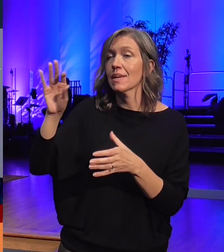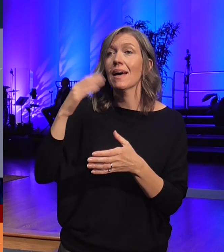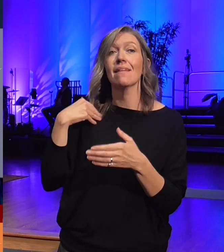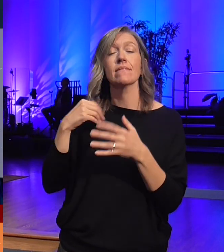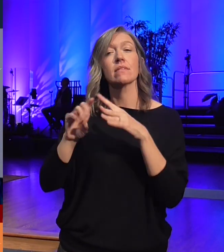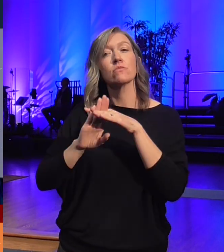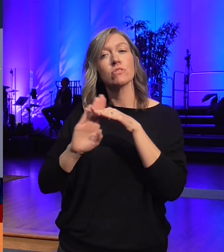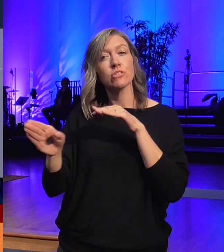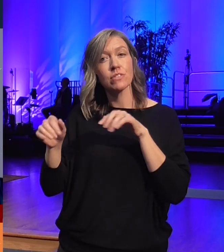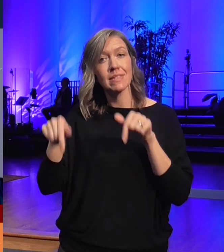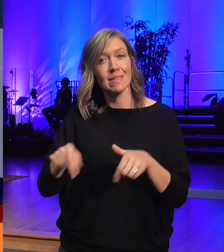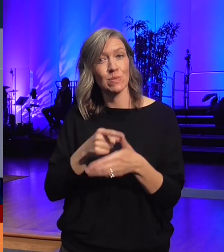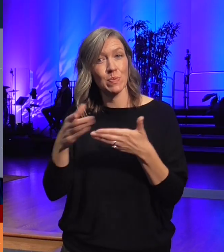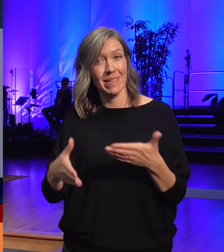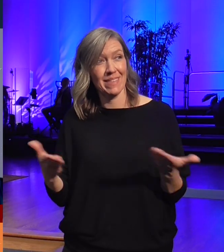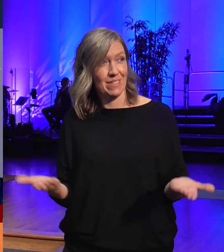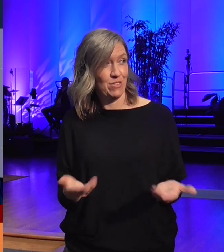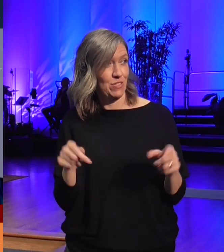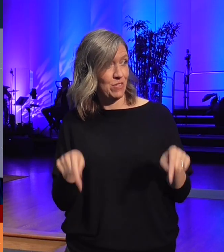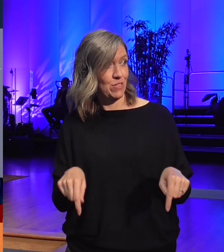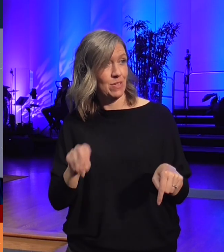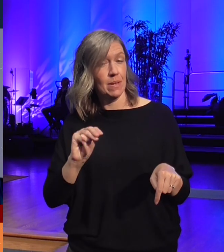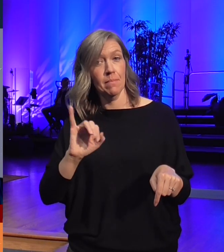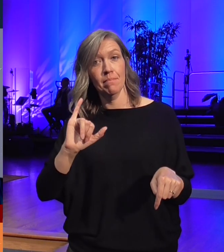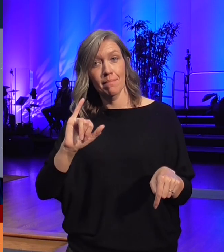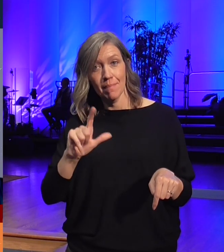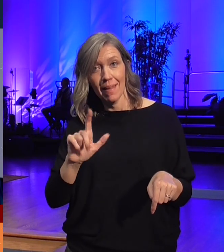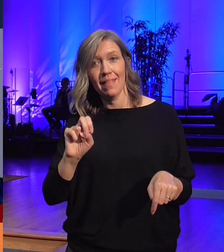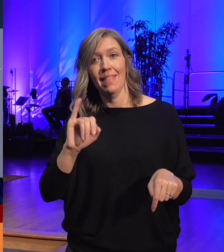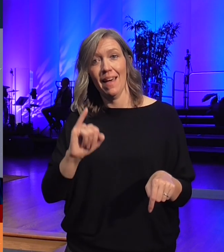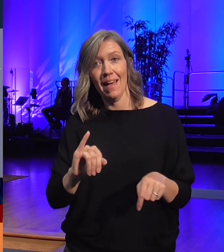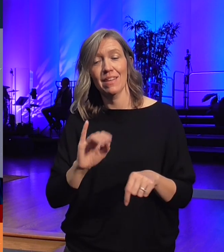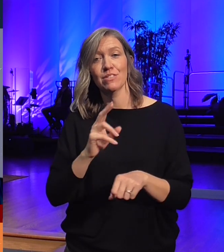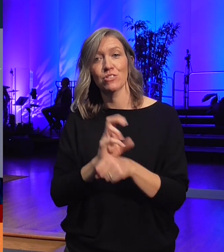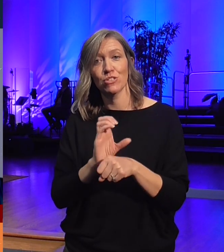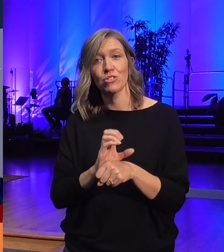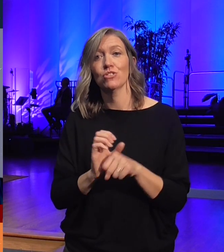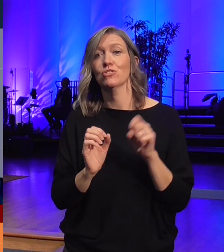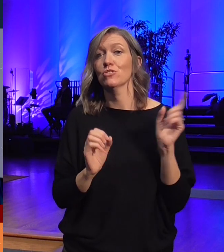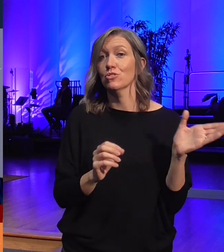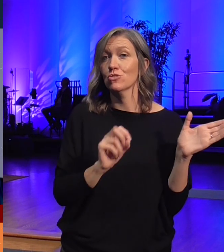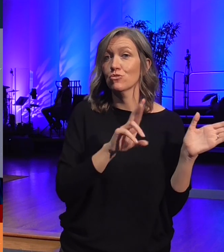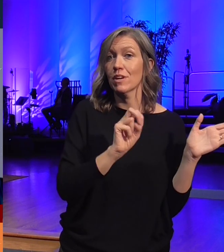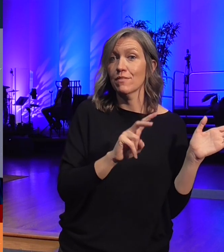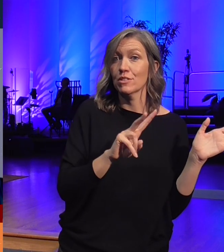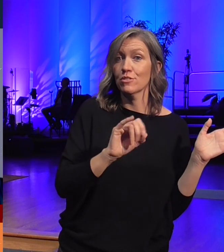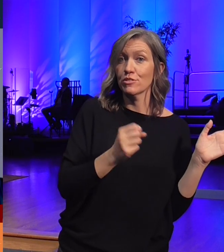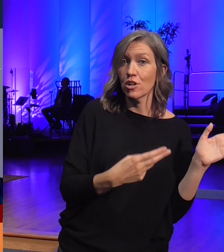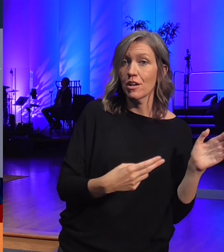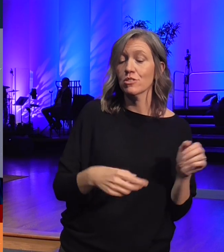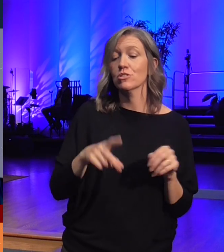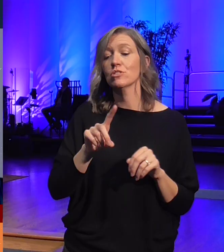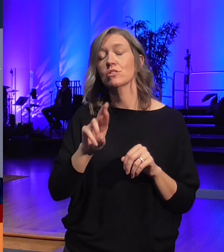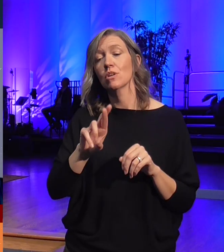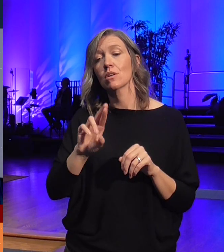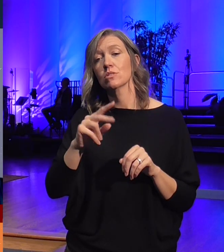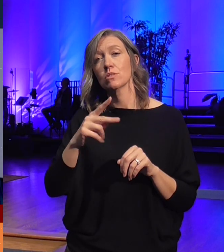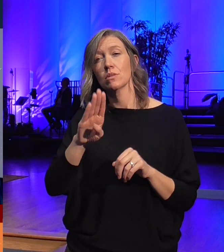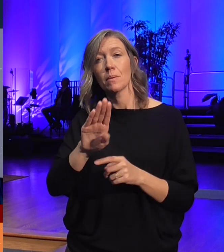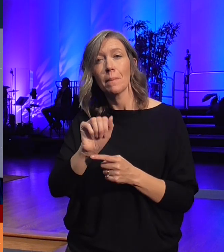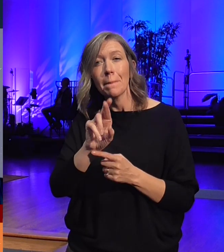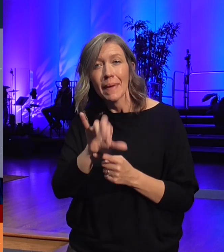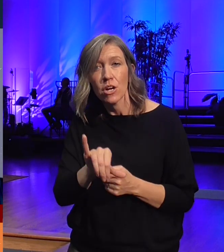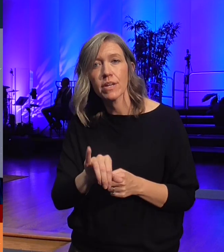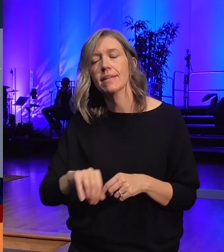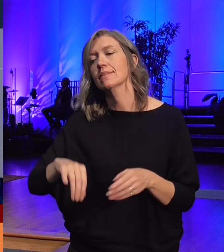this weekend here at Mile High Church, a wonderful men's retreat. Reverend Josh is going to be speaking, Dr. Barry, and the wonderful James Rouse is going to